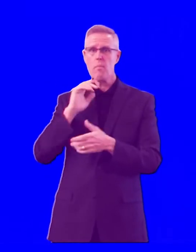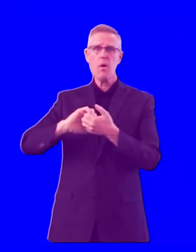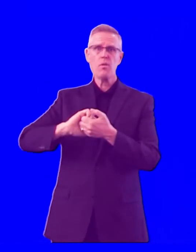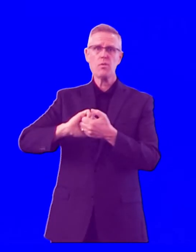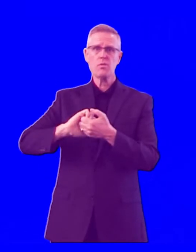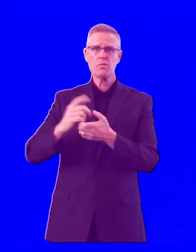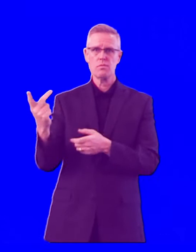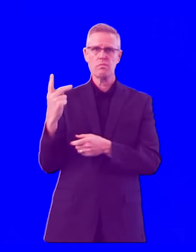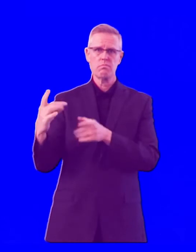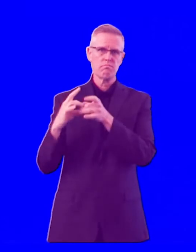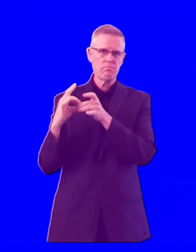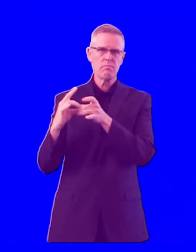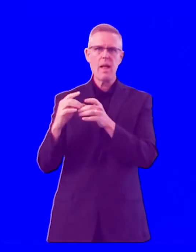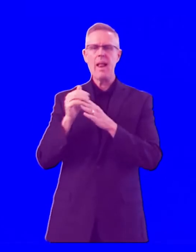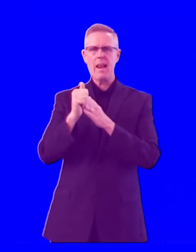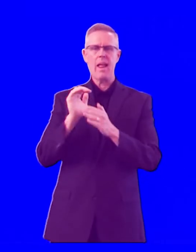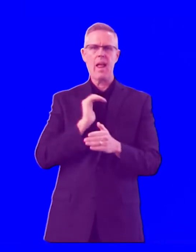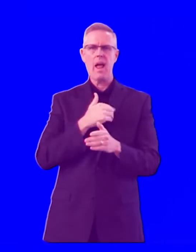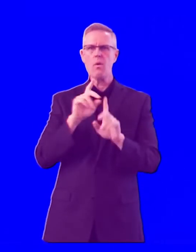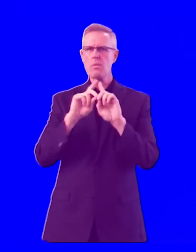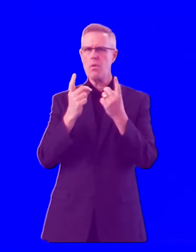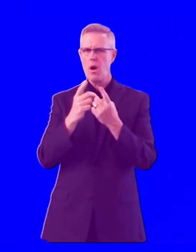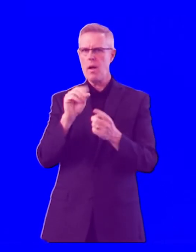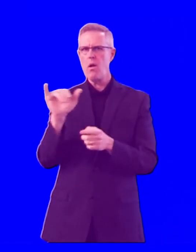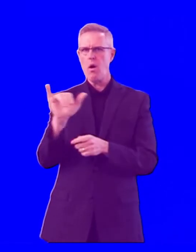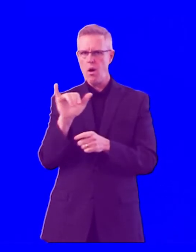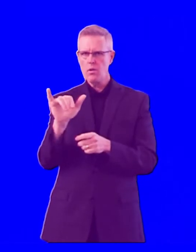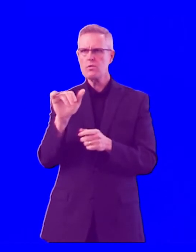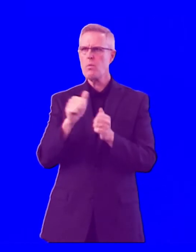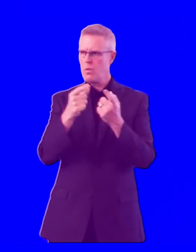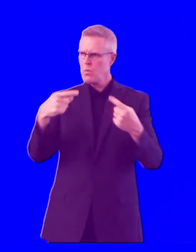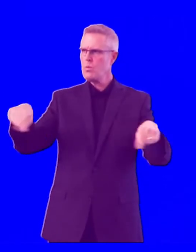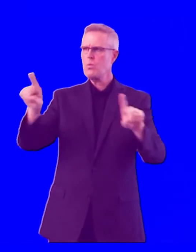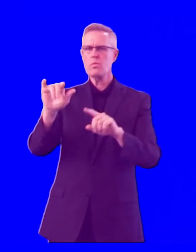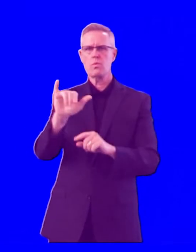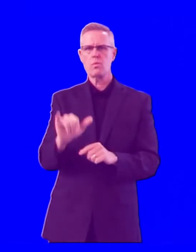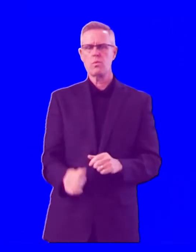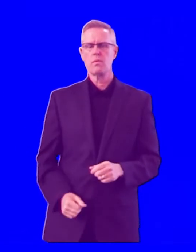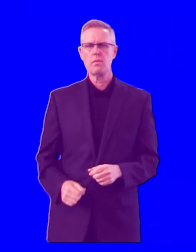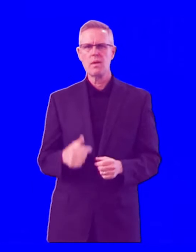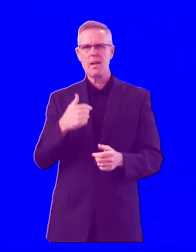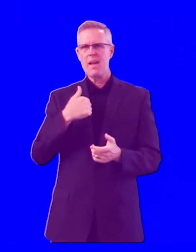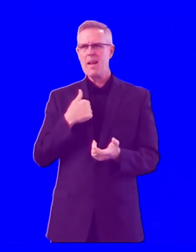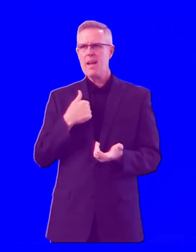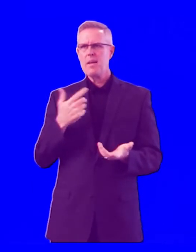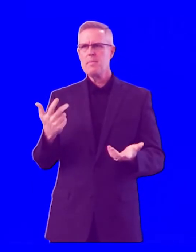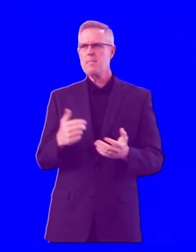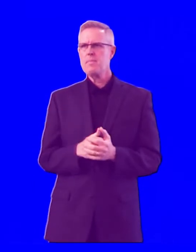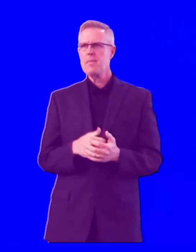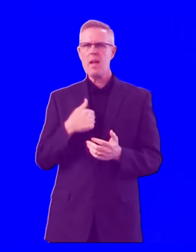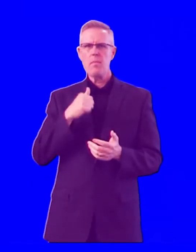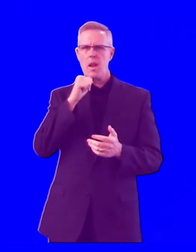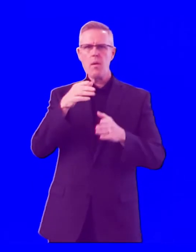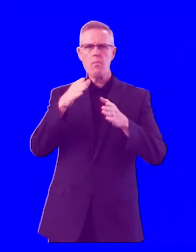partners in leading our department as well as with the rest of you. I'm not much of somebody,